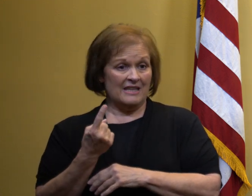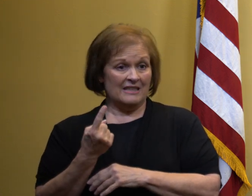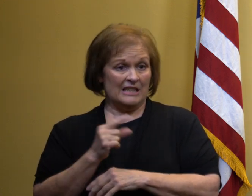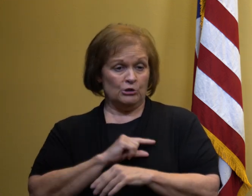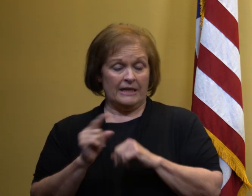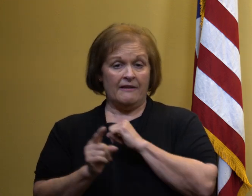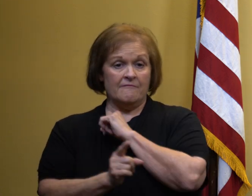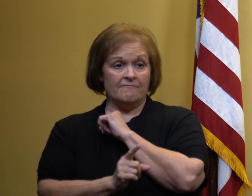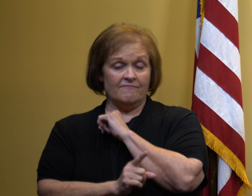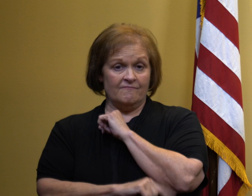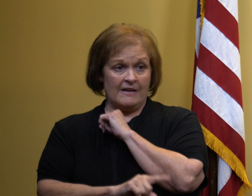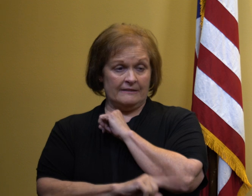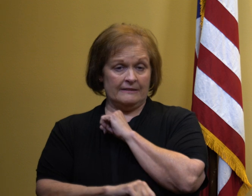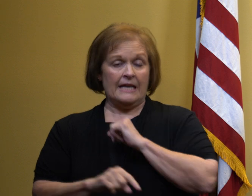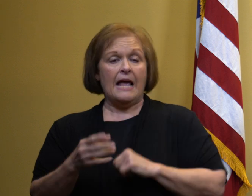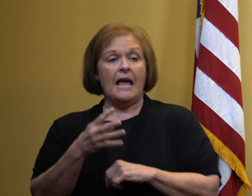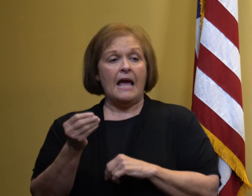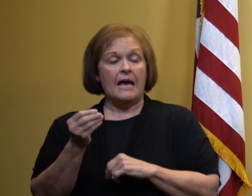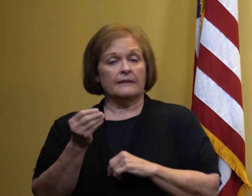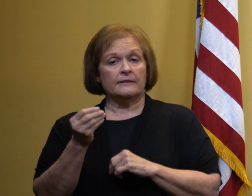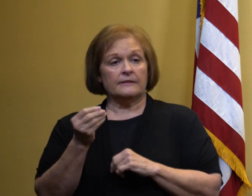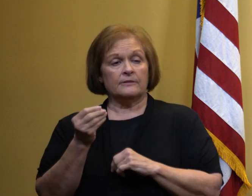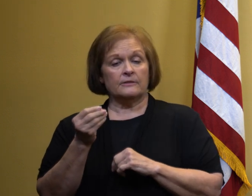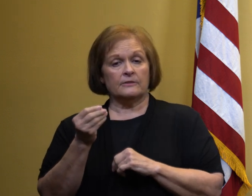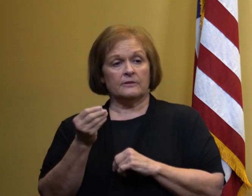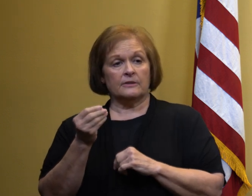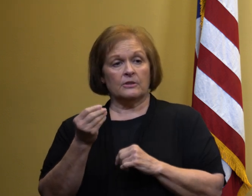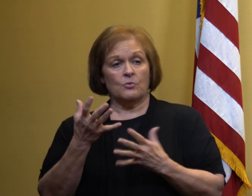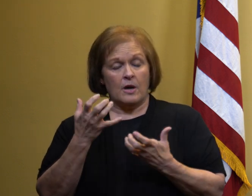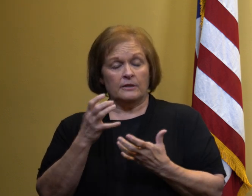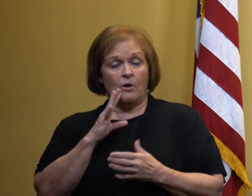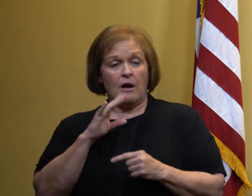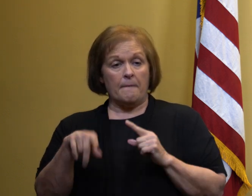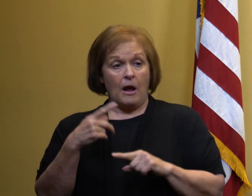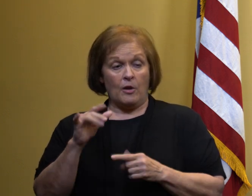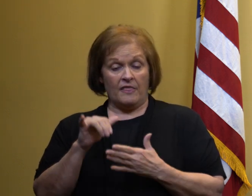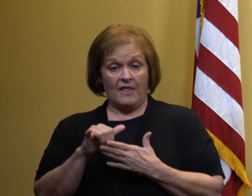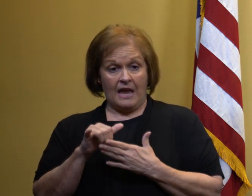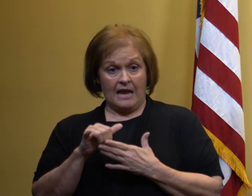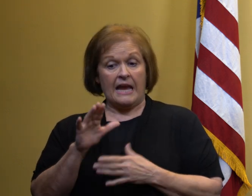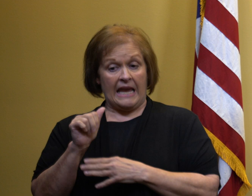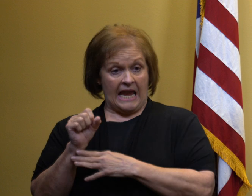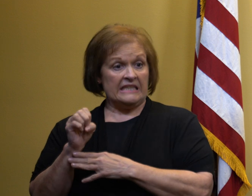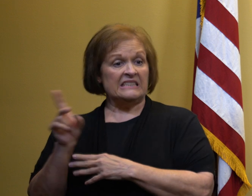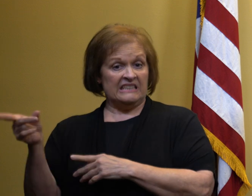hearing officer, and I just wanted to just kind of highlight that the case was